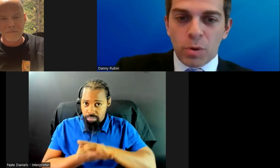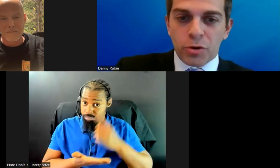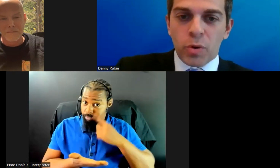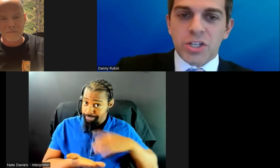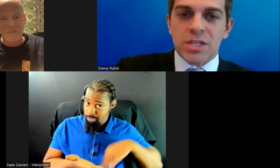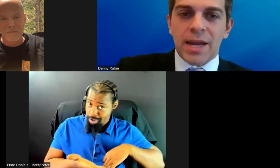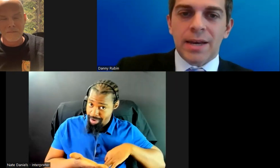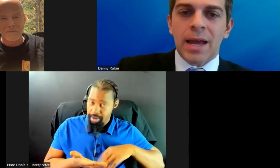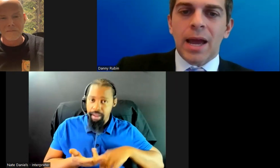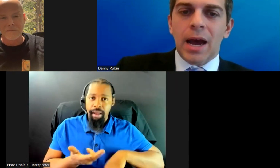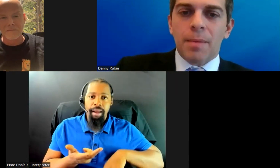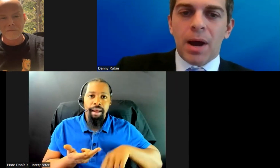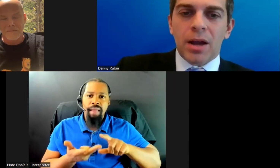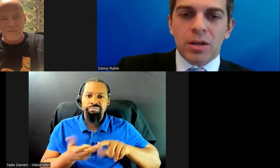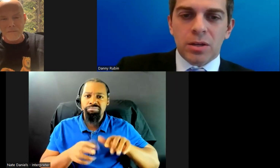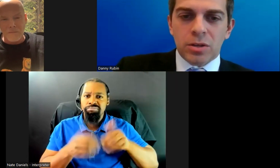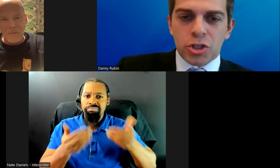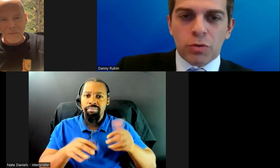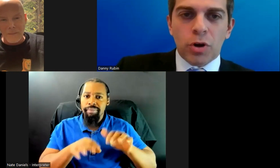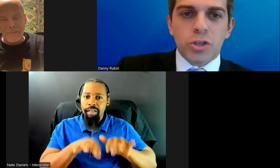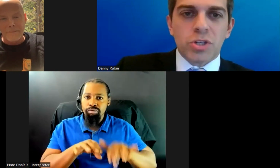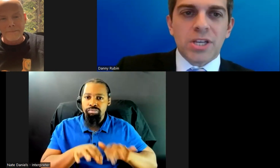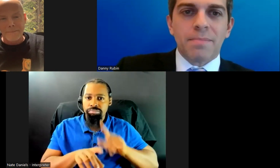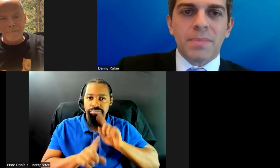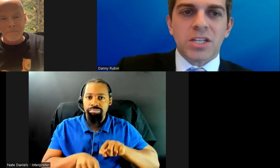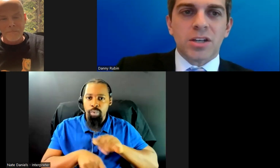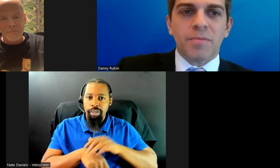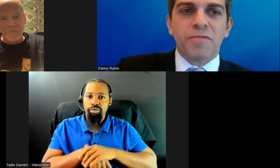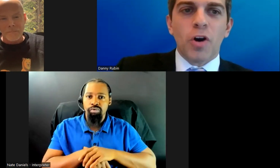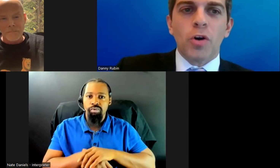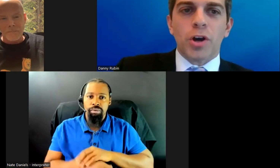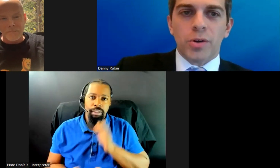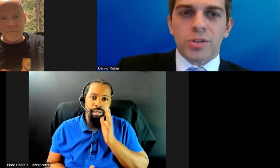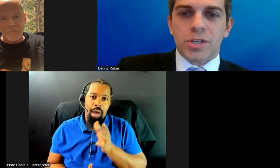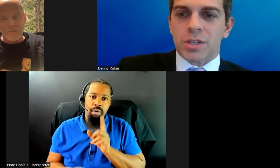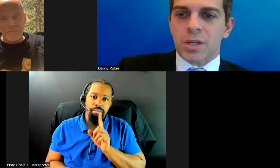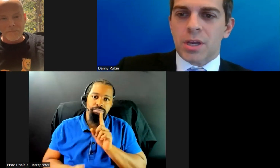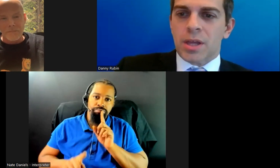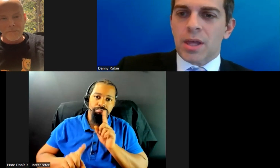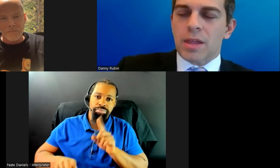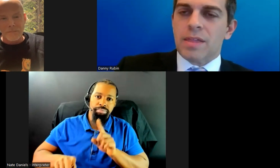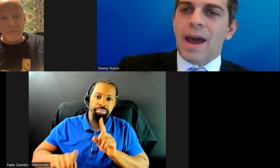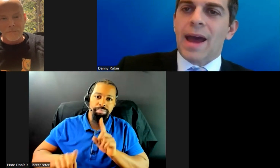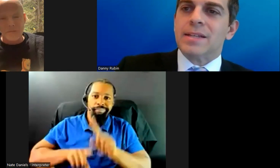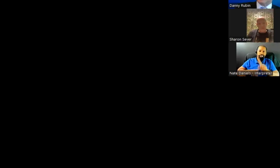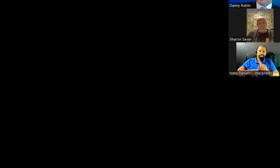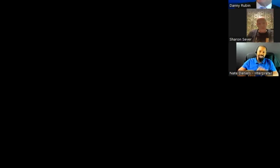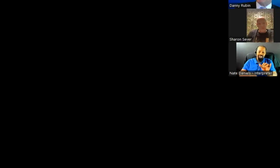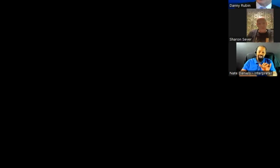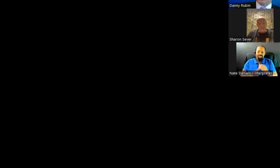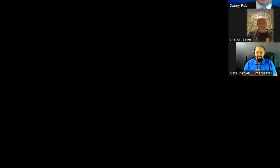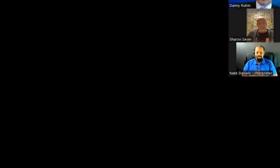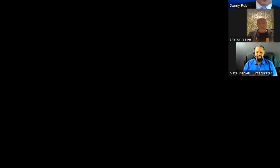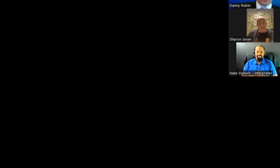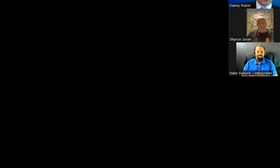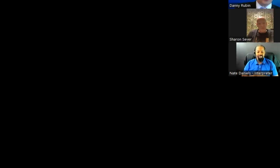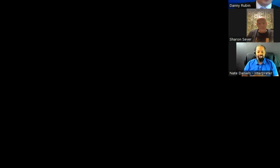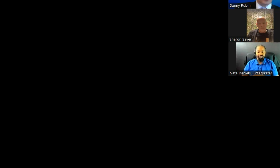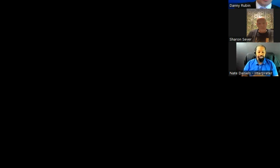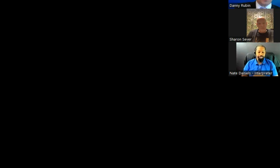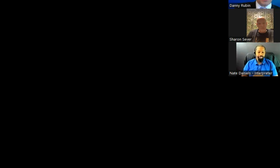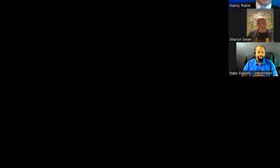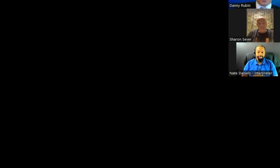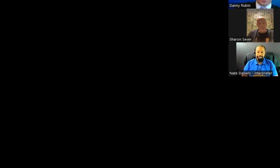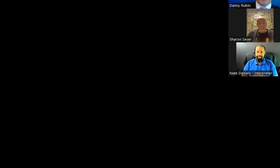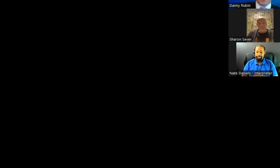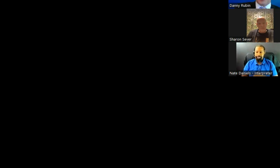I'll ask a few other questions. And Sharon, you sent me some photos that you know, are